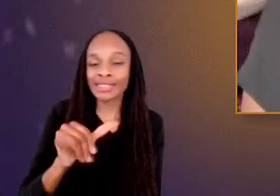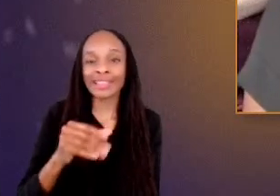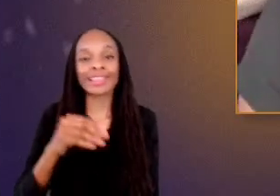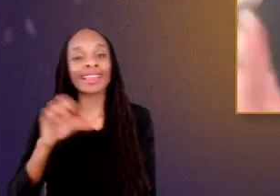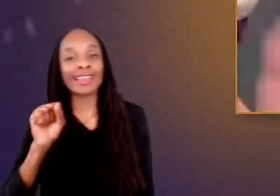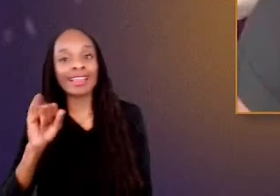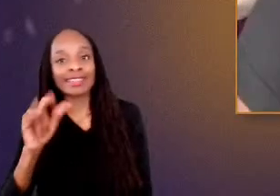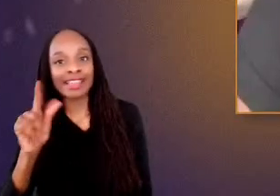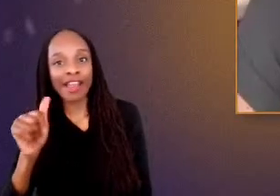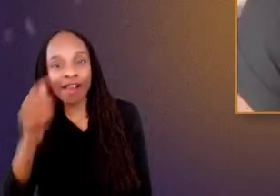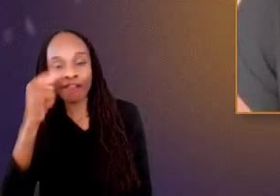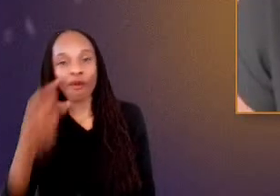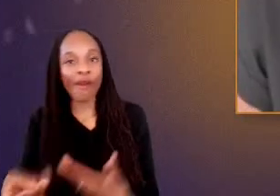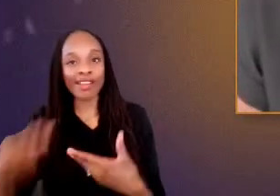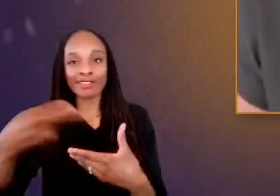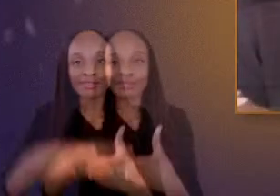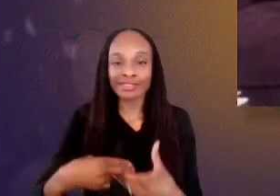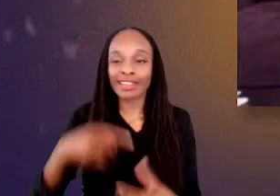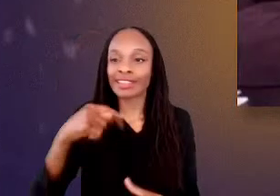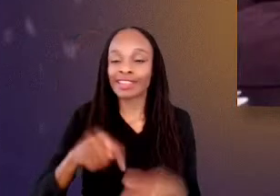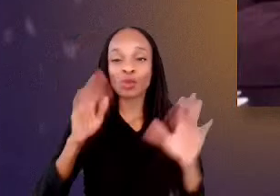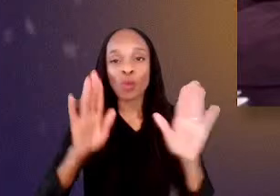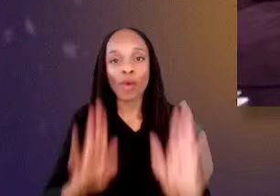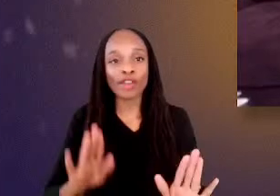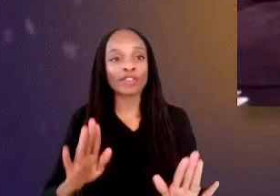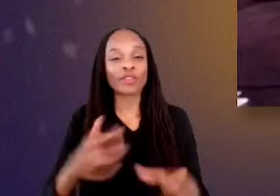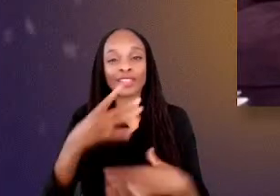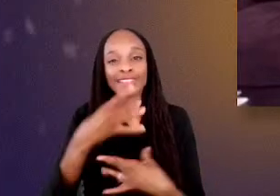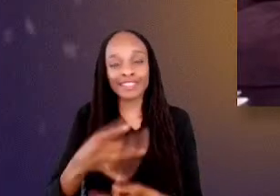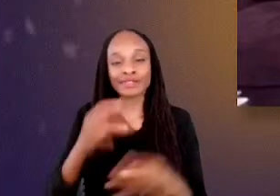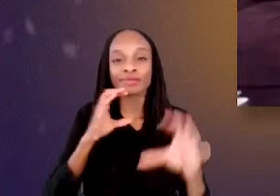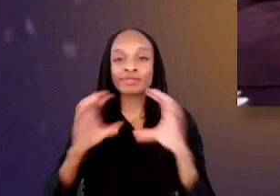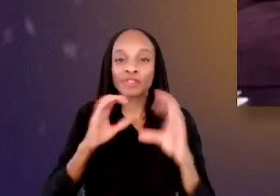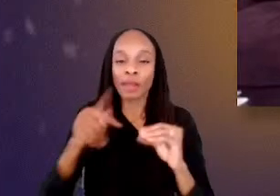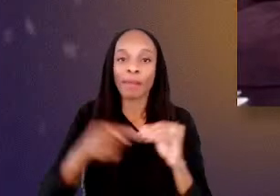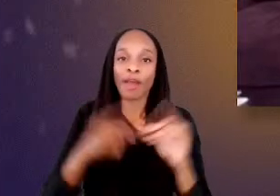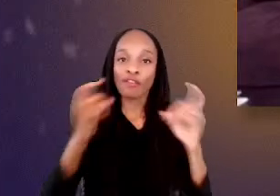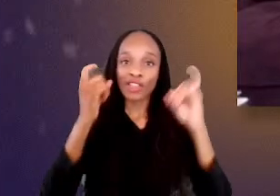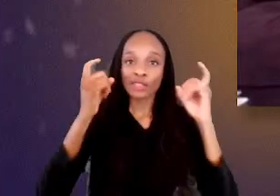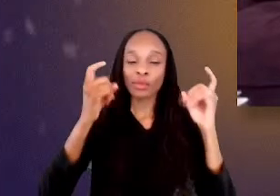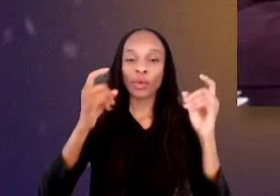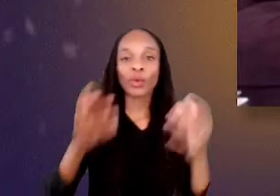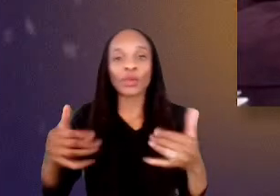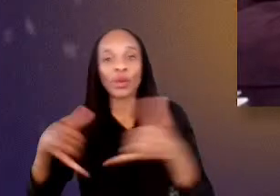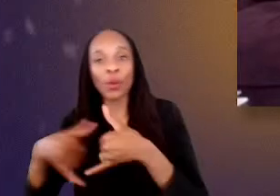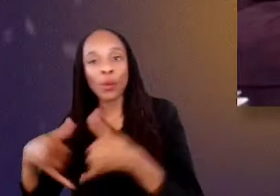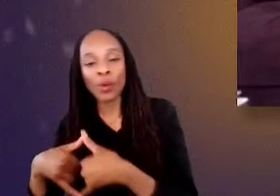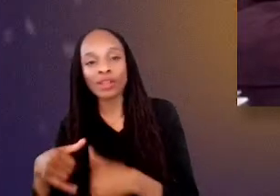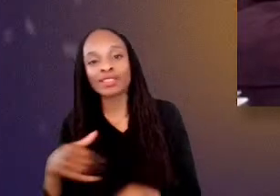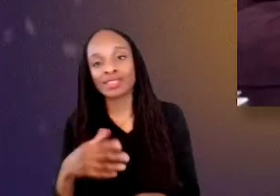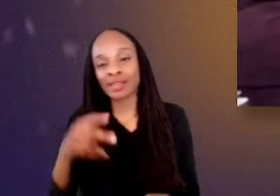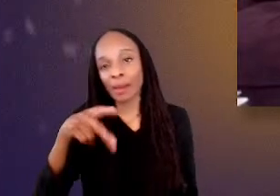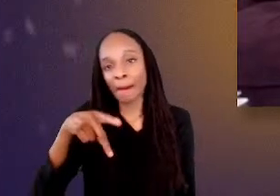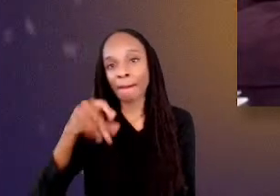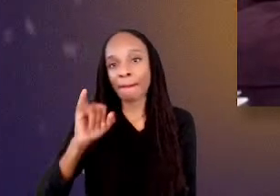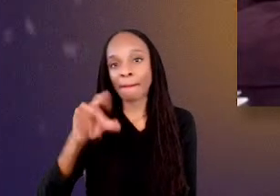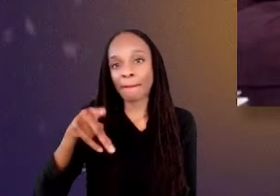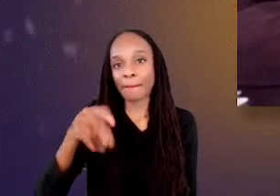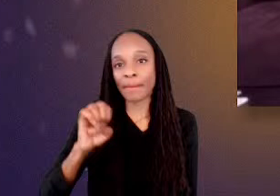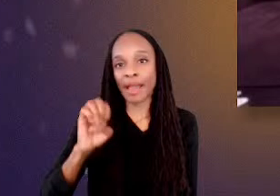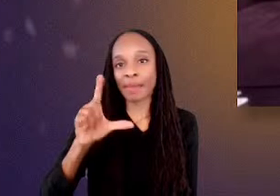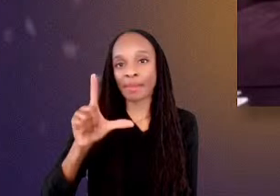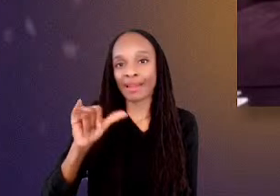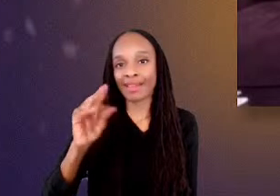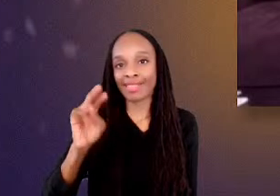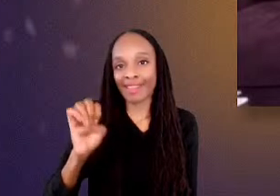this wonderful and compelling conversation about festivals and awards pipeline. I encourage you, all of